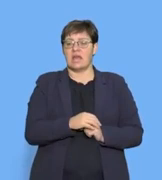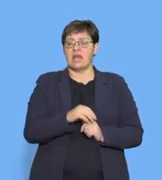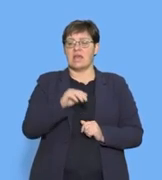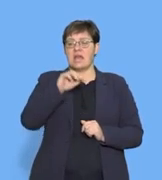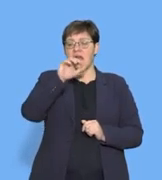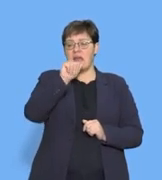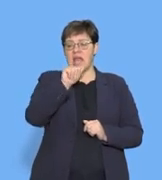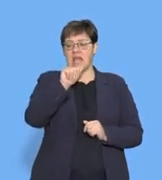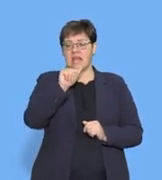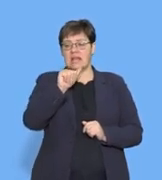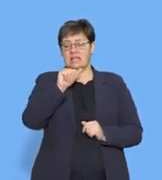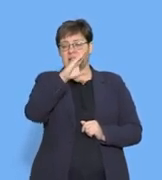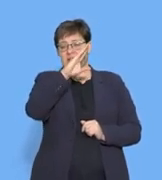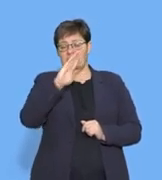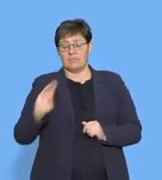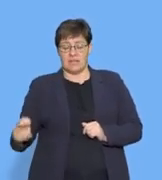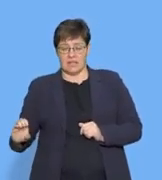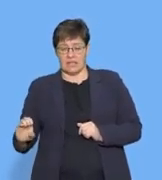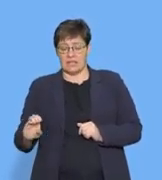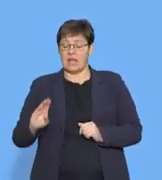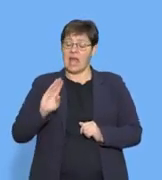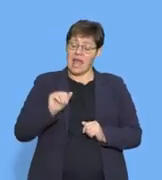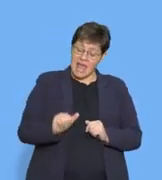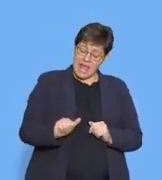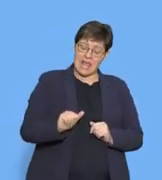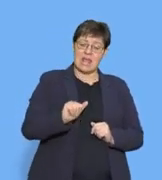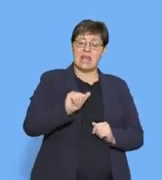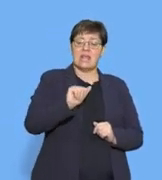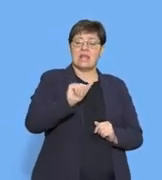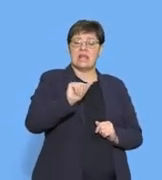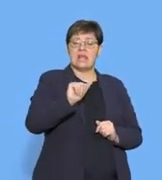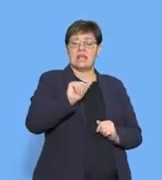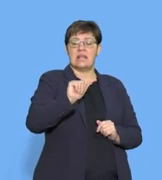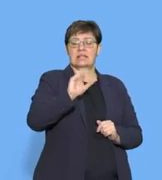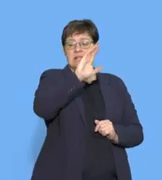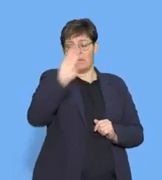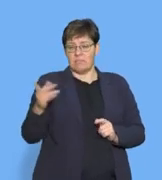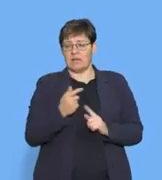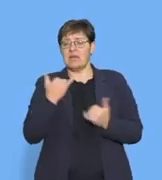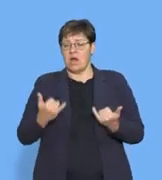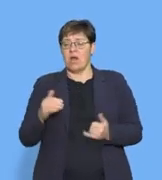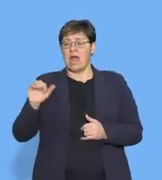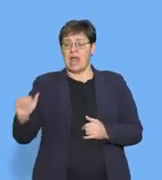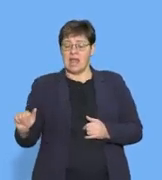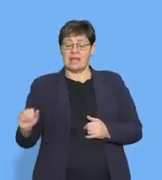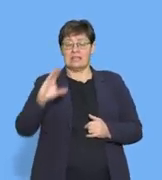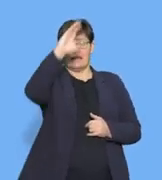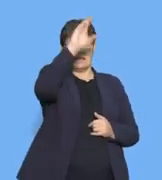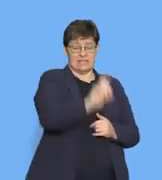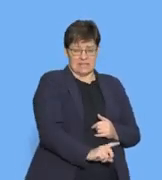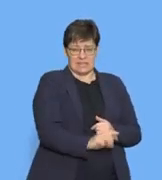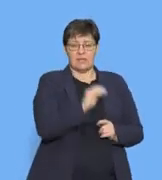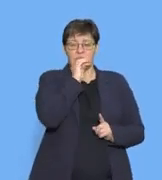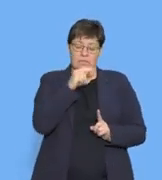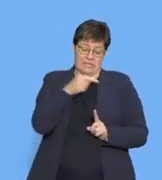sine, we're looking at triangle ACD again as we did in the previous proof, but now in triangle ACD,